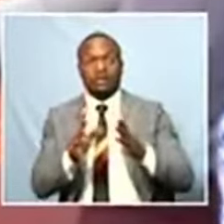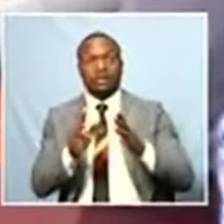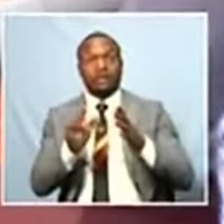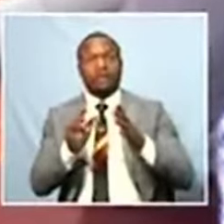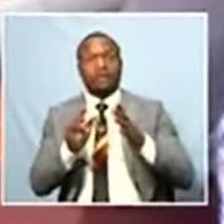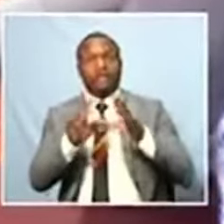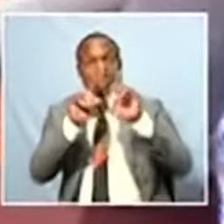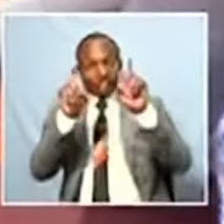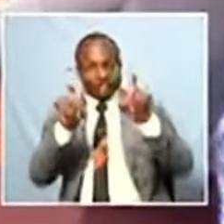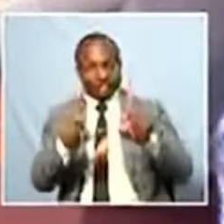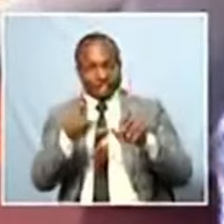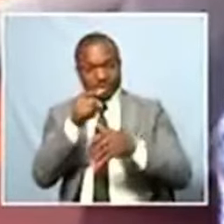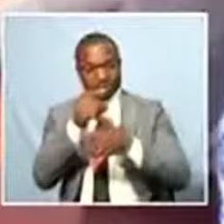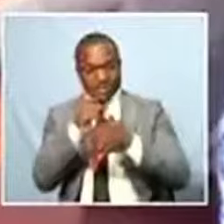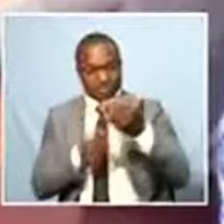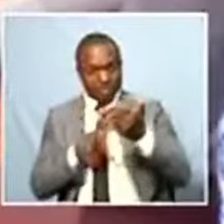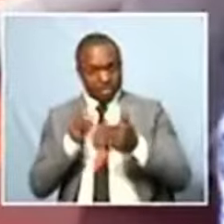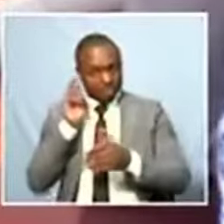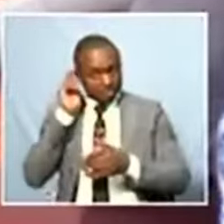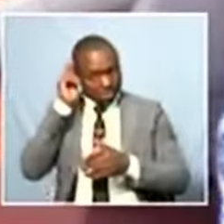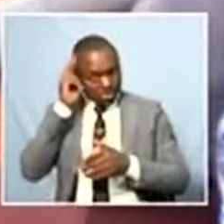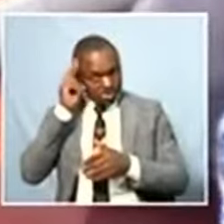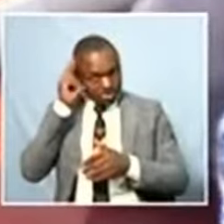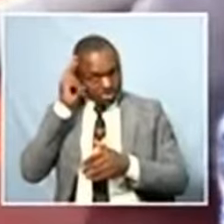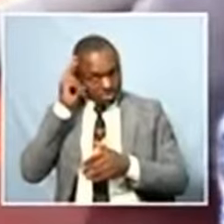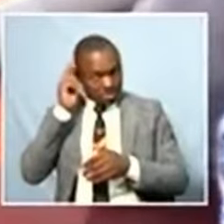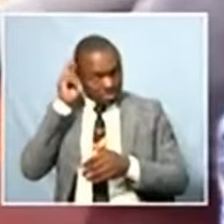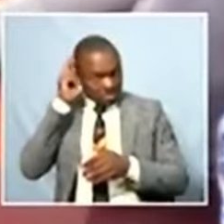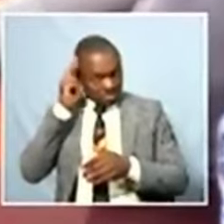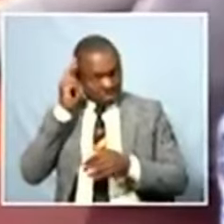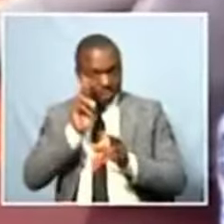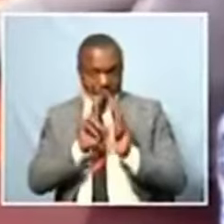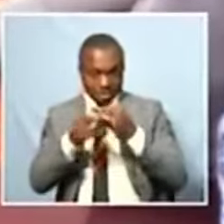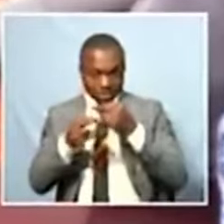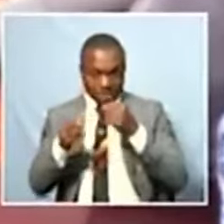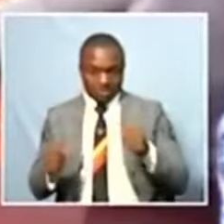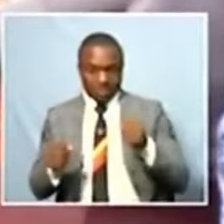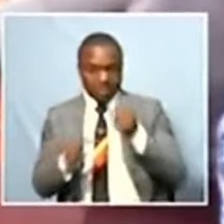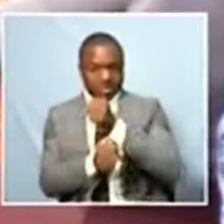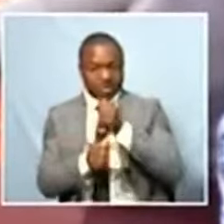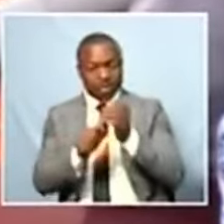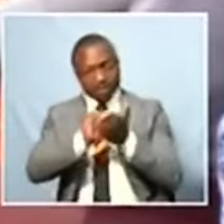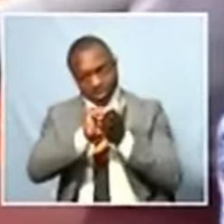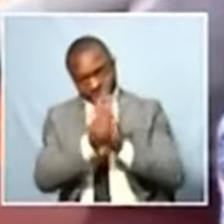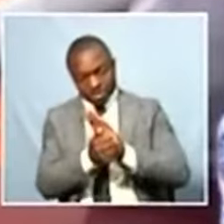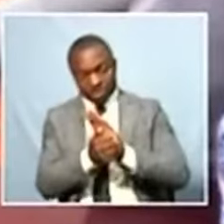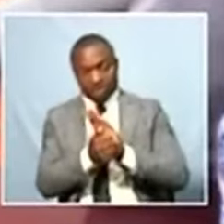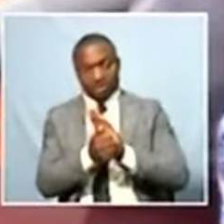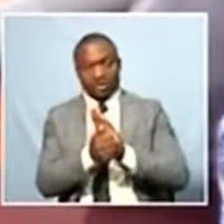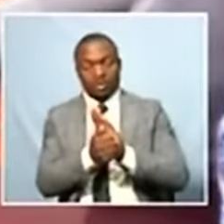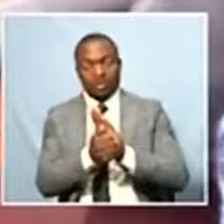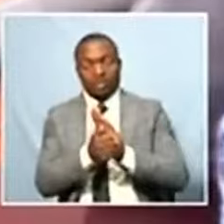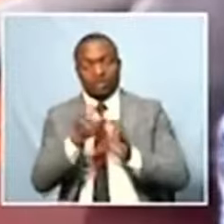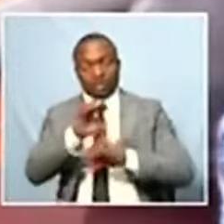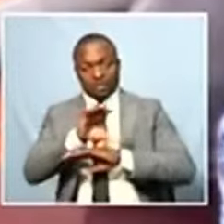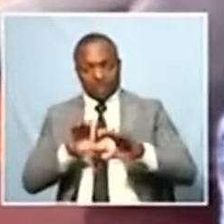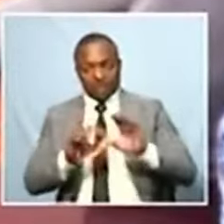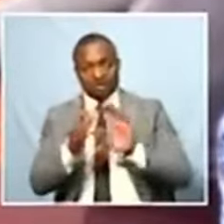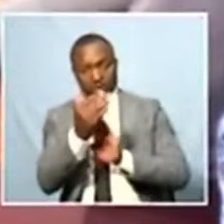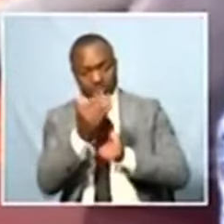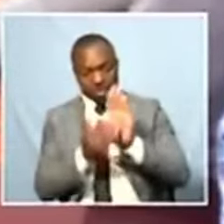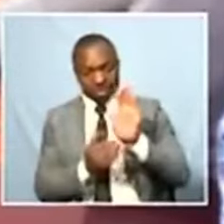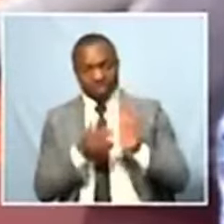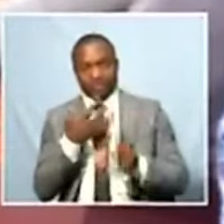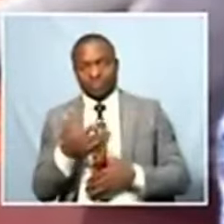What was the rationale? The rationale to repeal and replace the Act is necessitated by the following